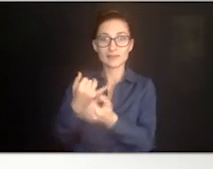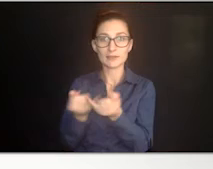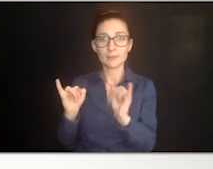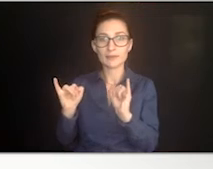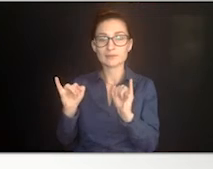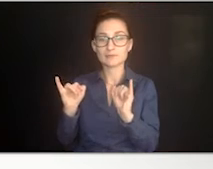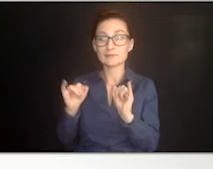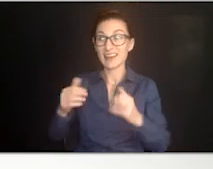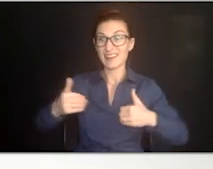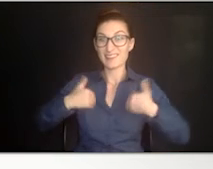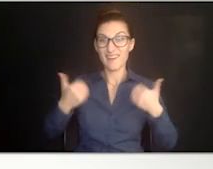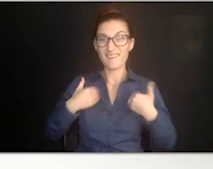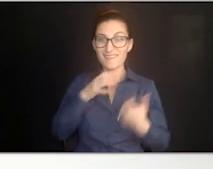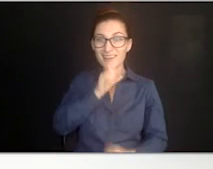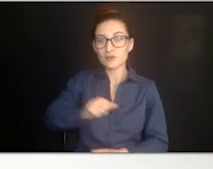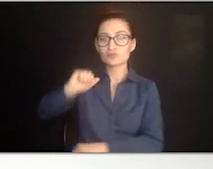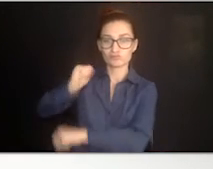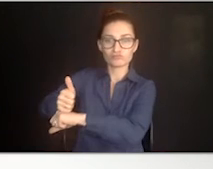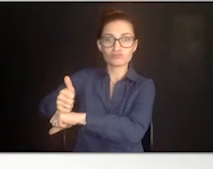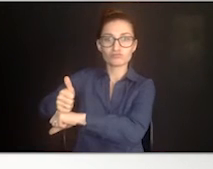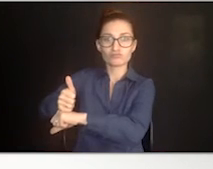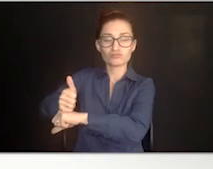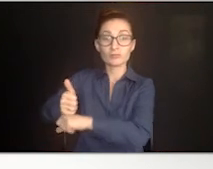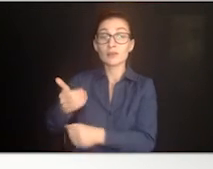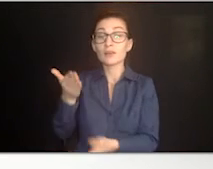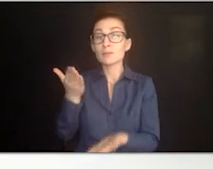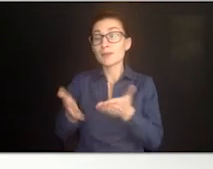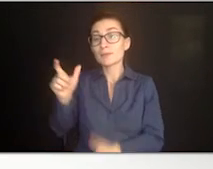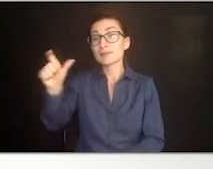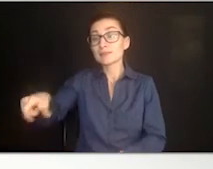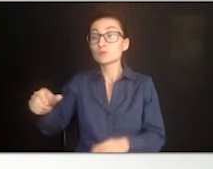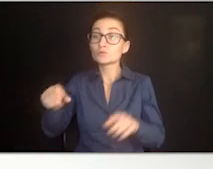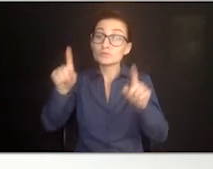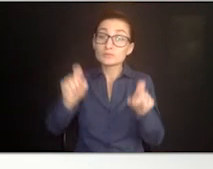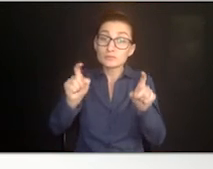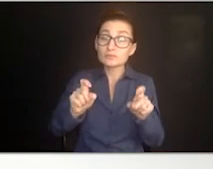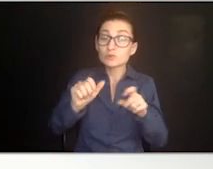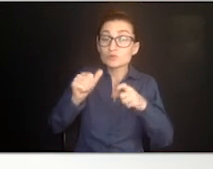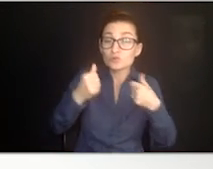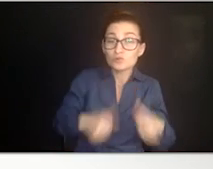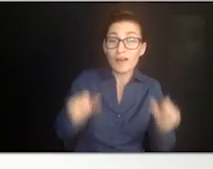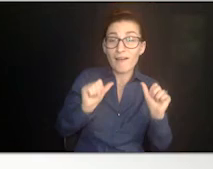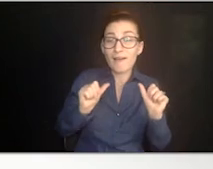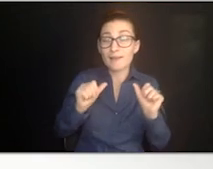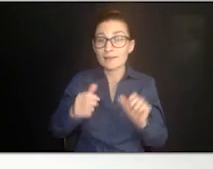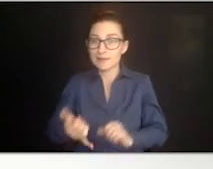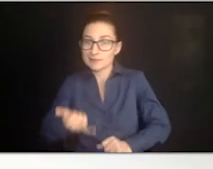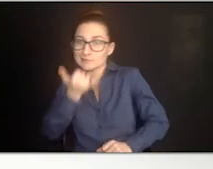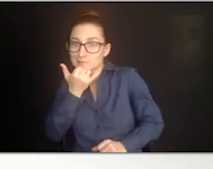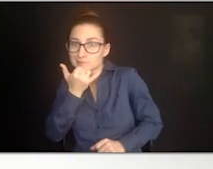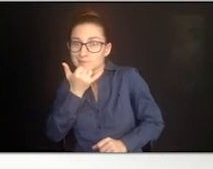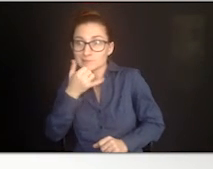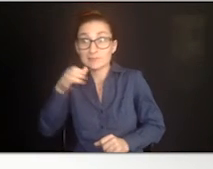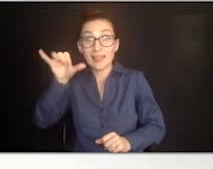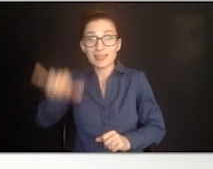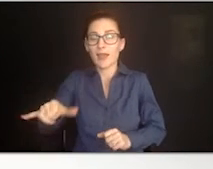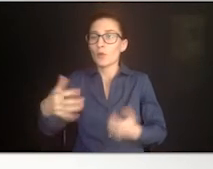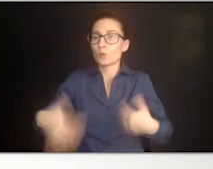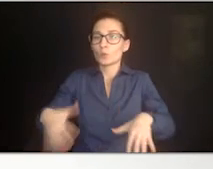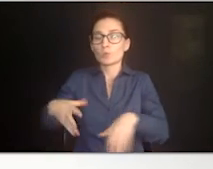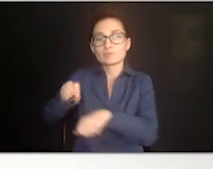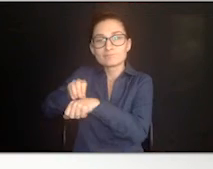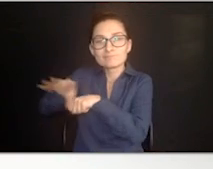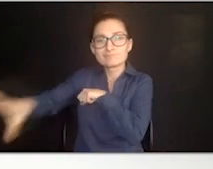they may need to learn through practice and trial and error. So the less you just jump in and do for